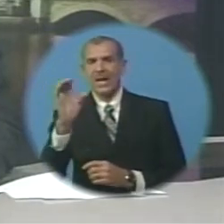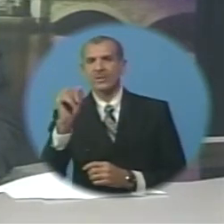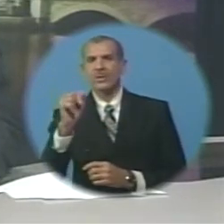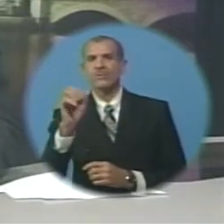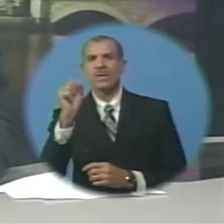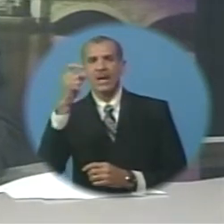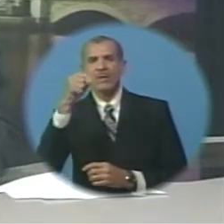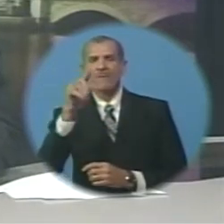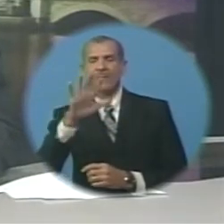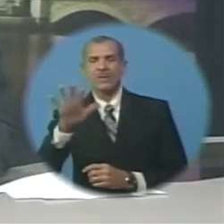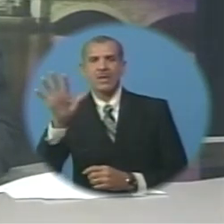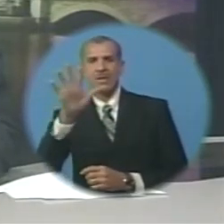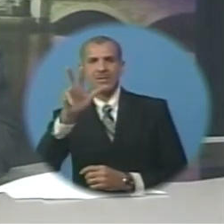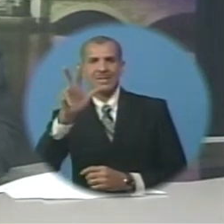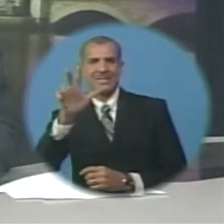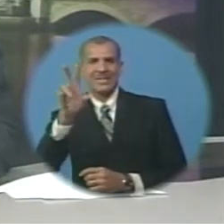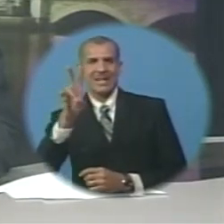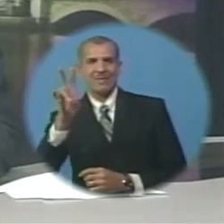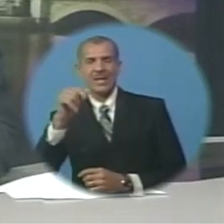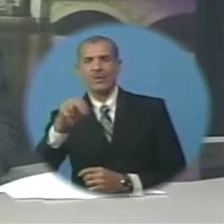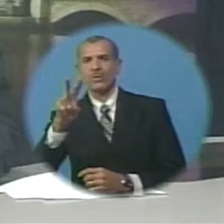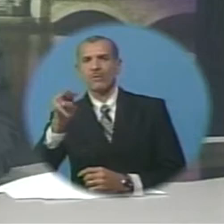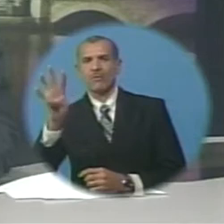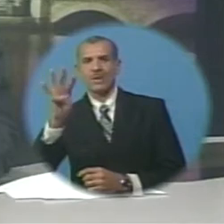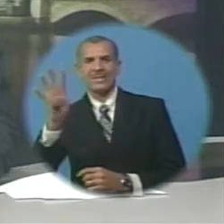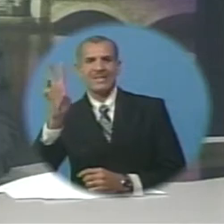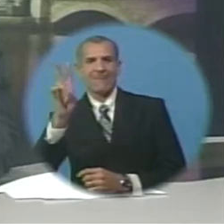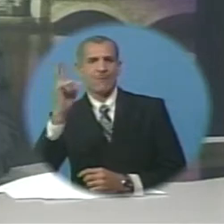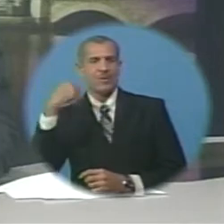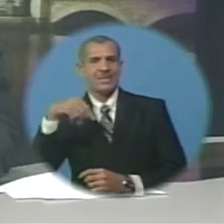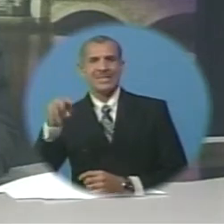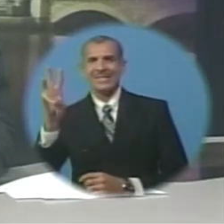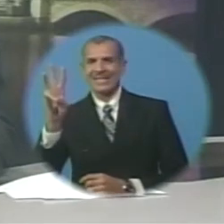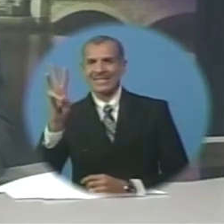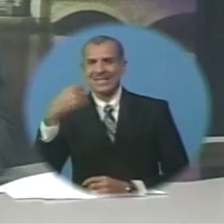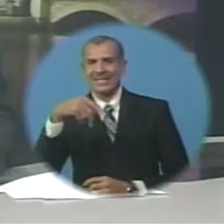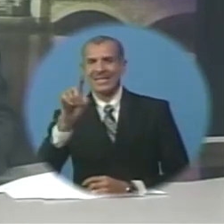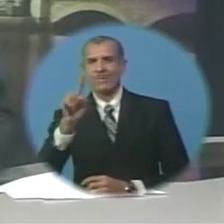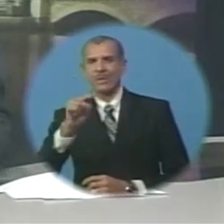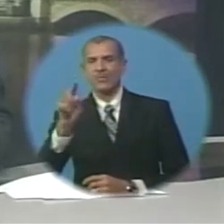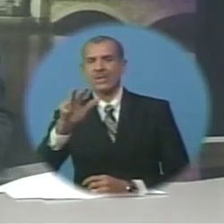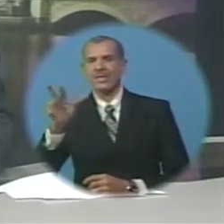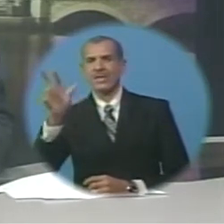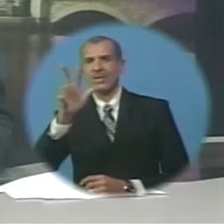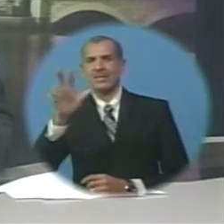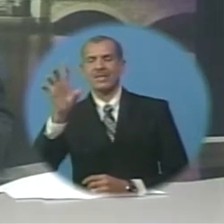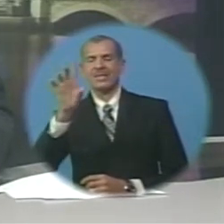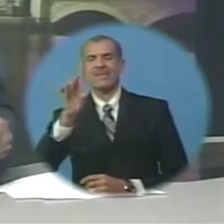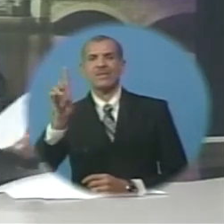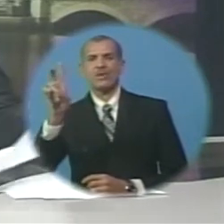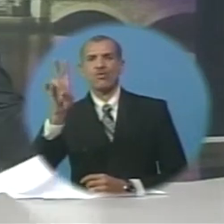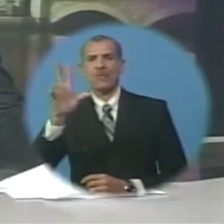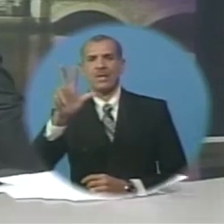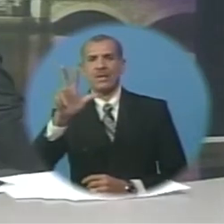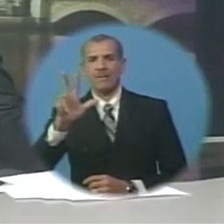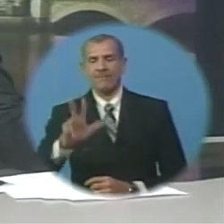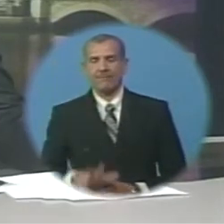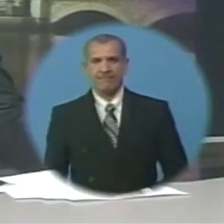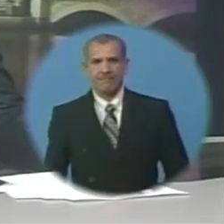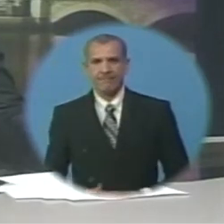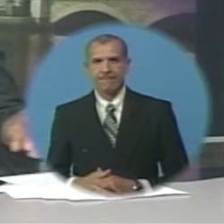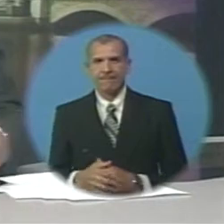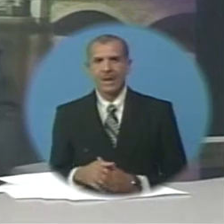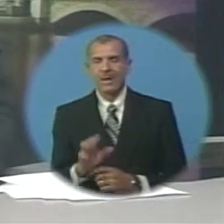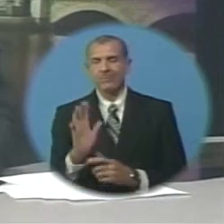Lanka 537 and 247 for 6. Zimbabwe 373.